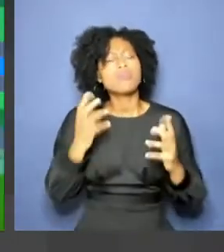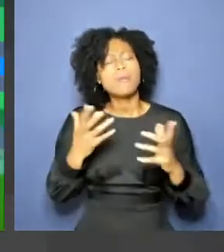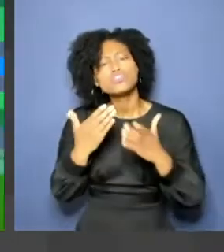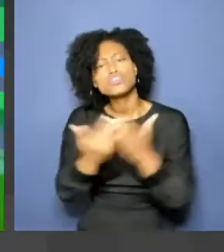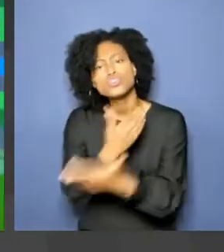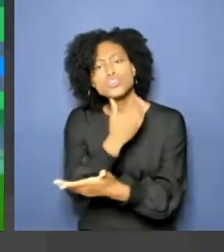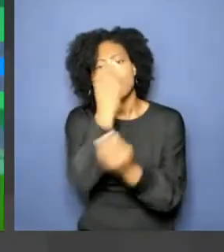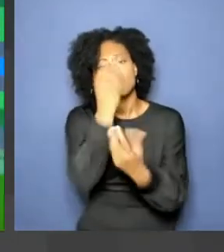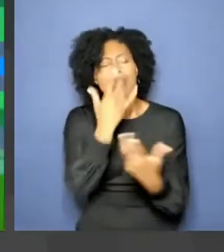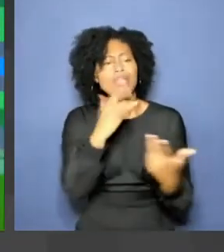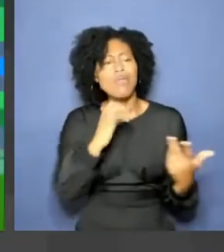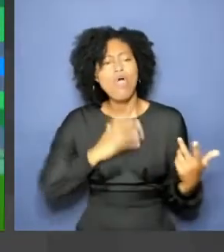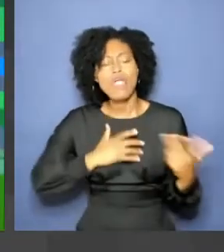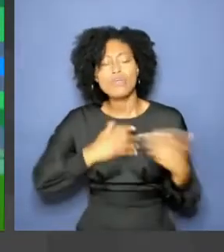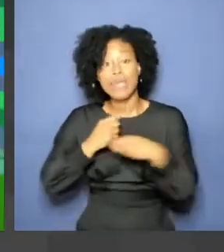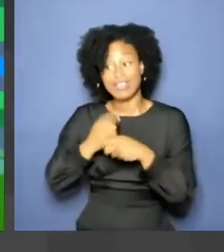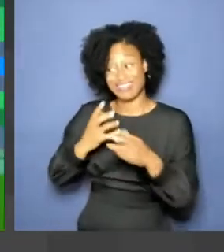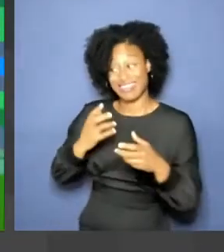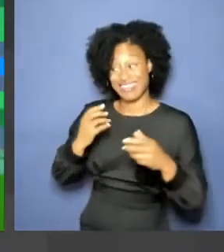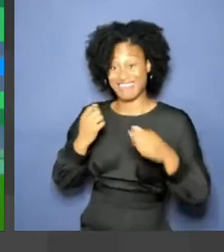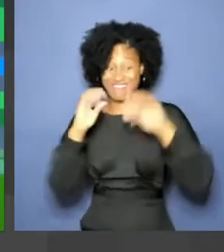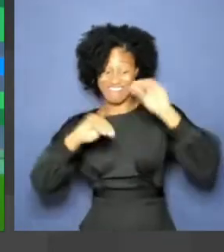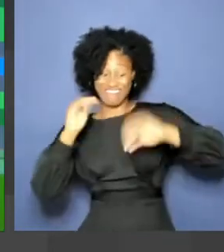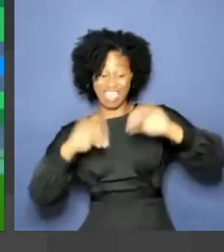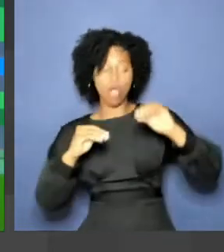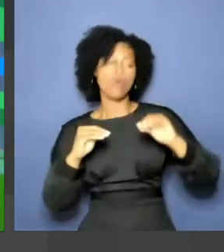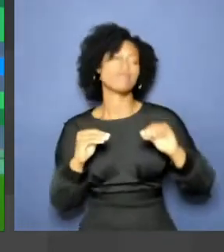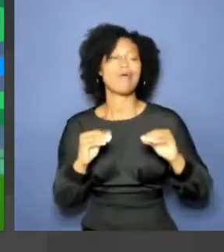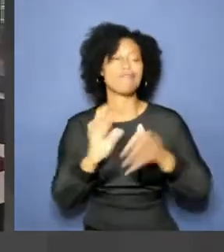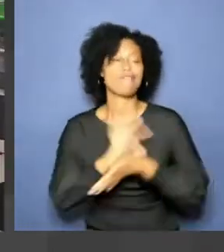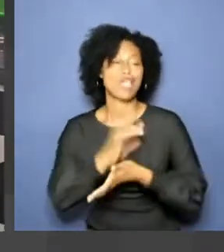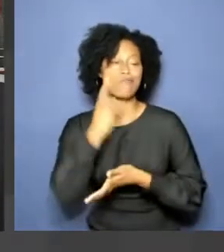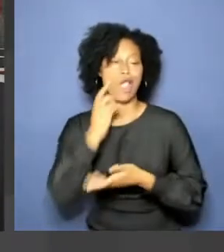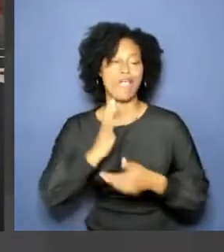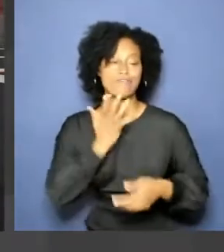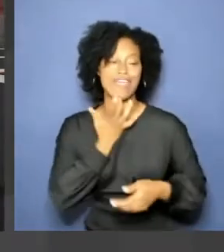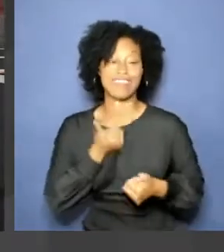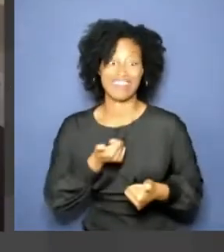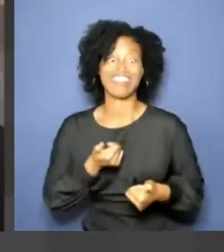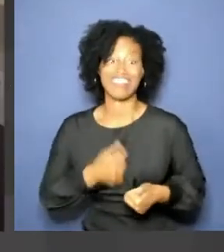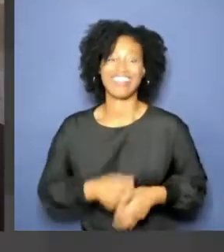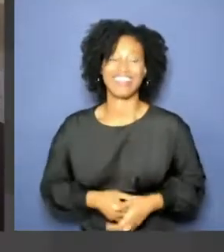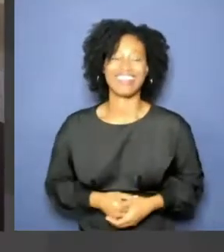that we put together a video with some of our favorites from this past year.